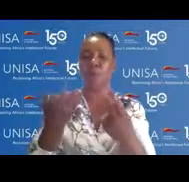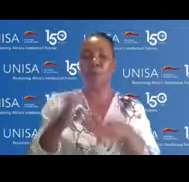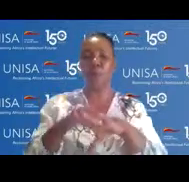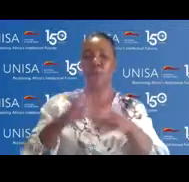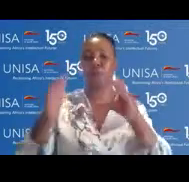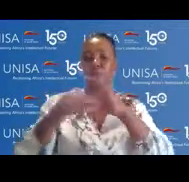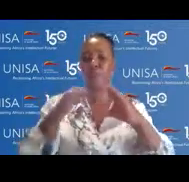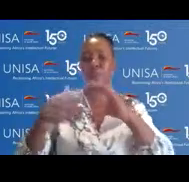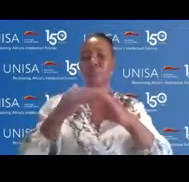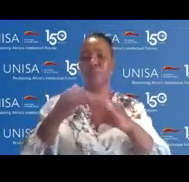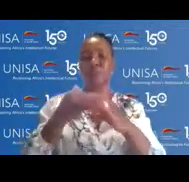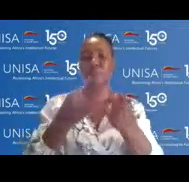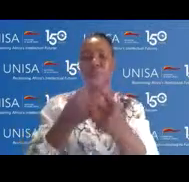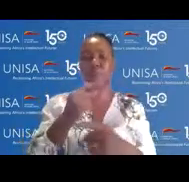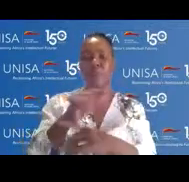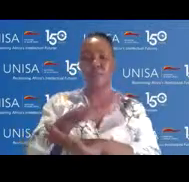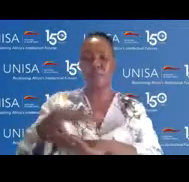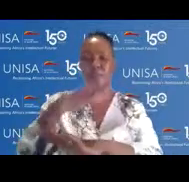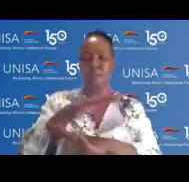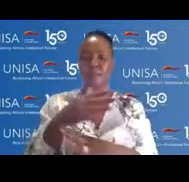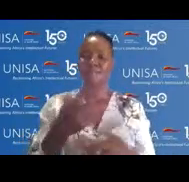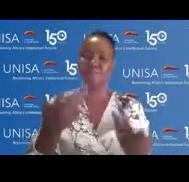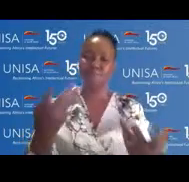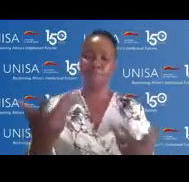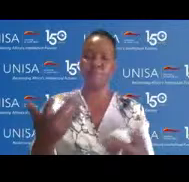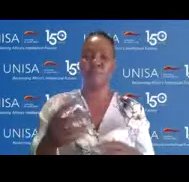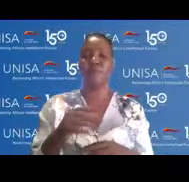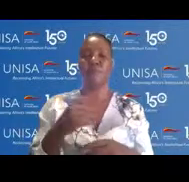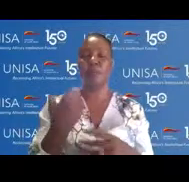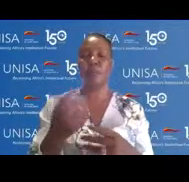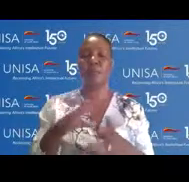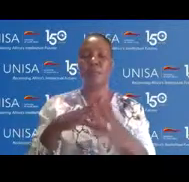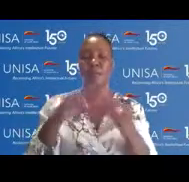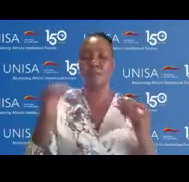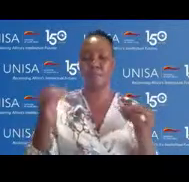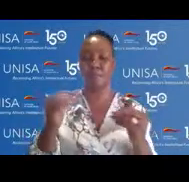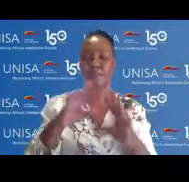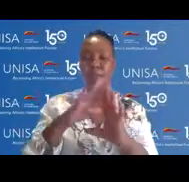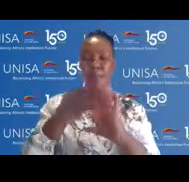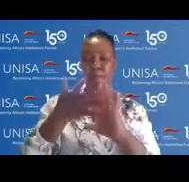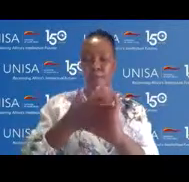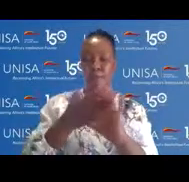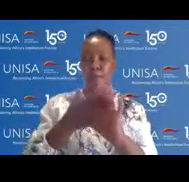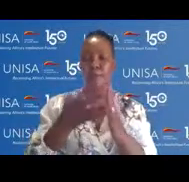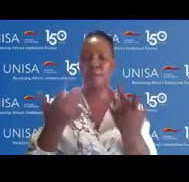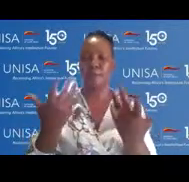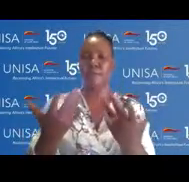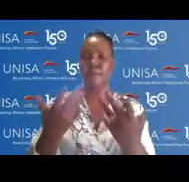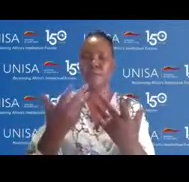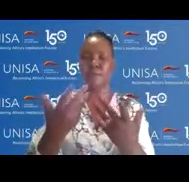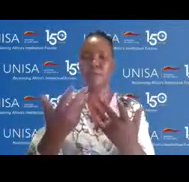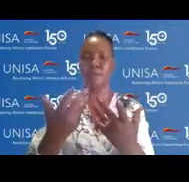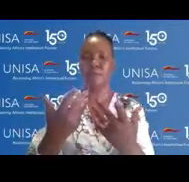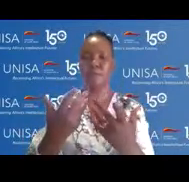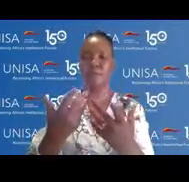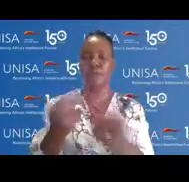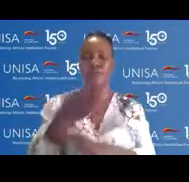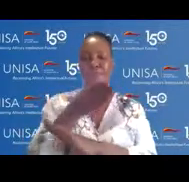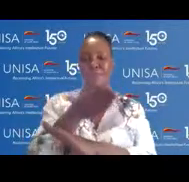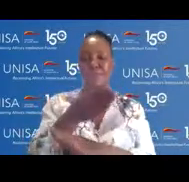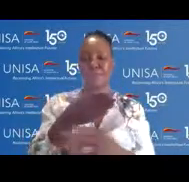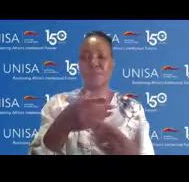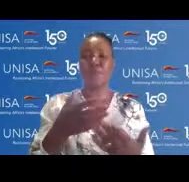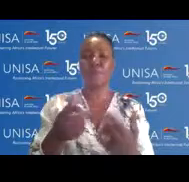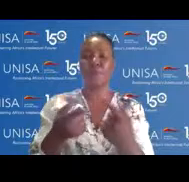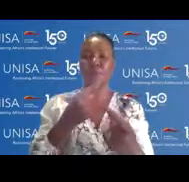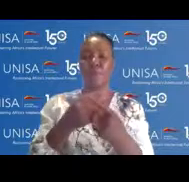platform. But otherwise, we usually set it up so that you do not get subscribed to the forums, so you don't get spammed with